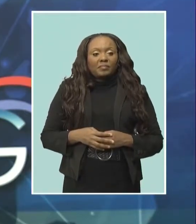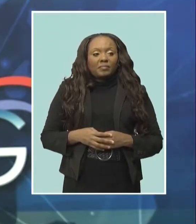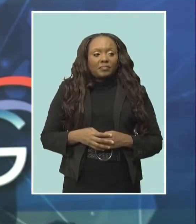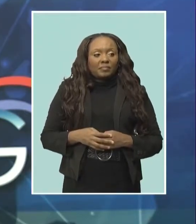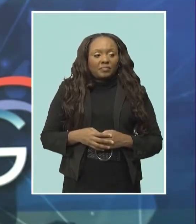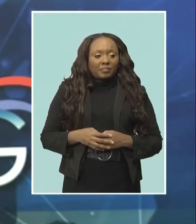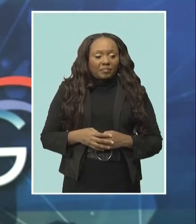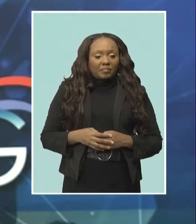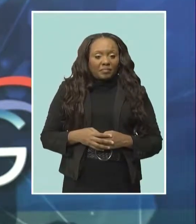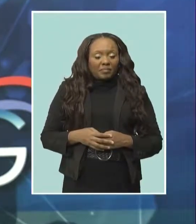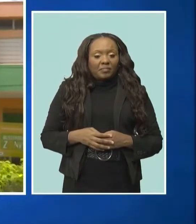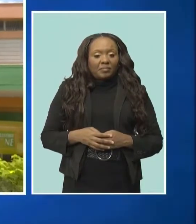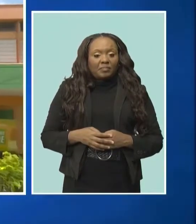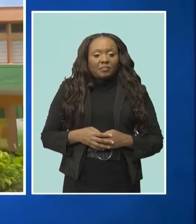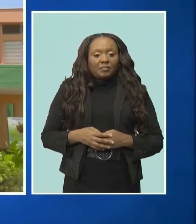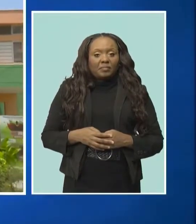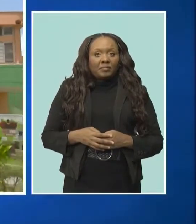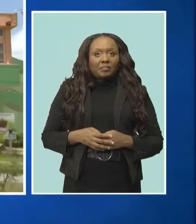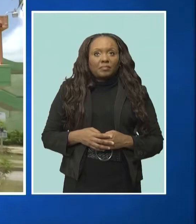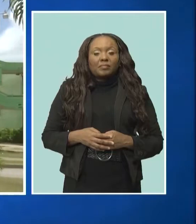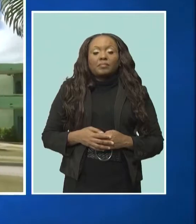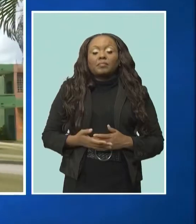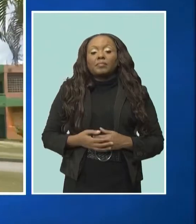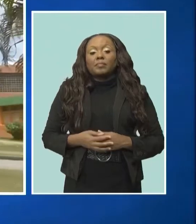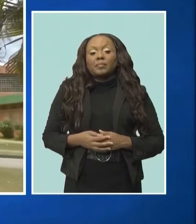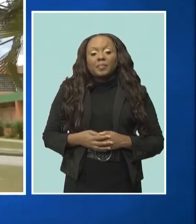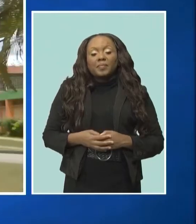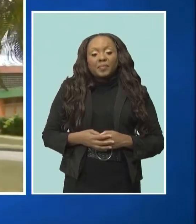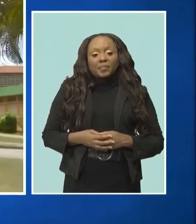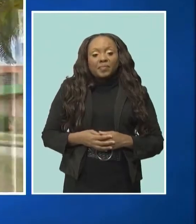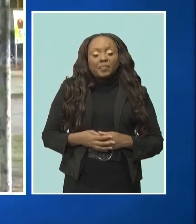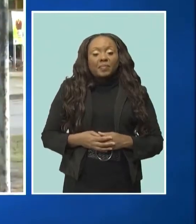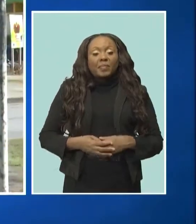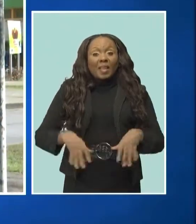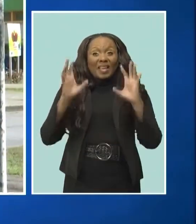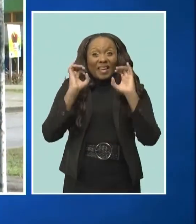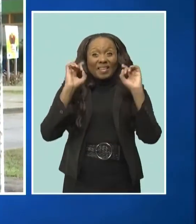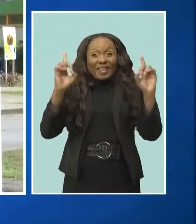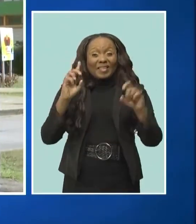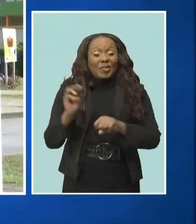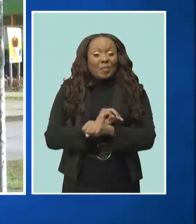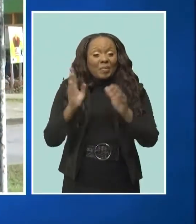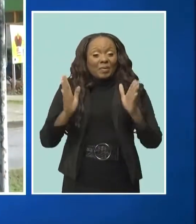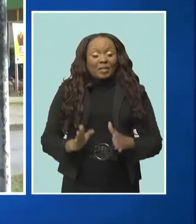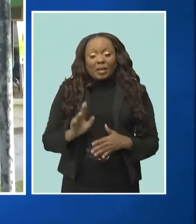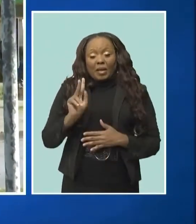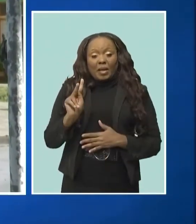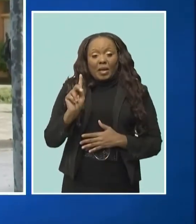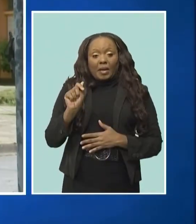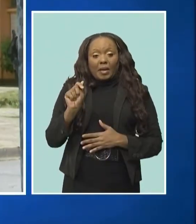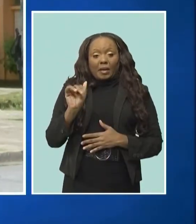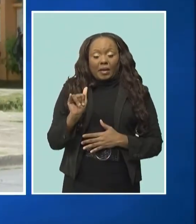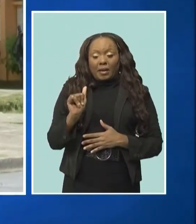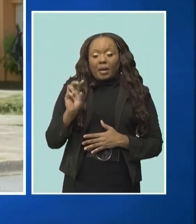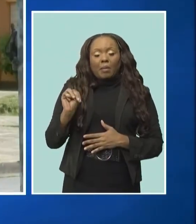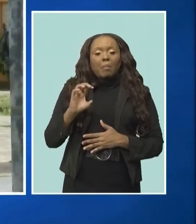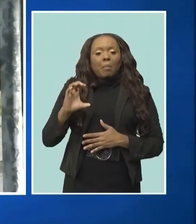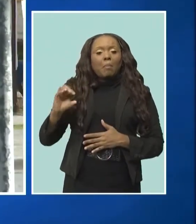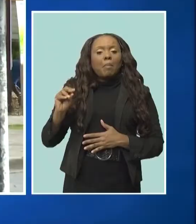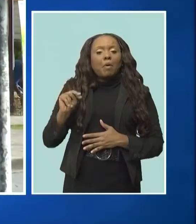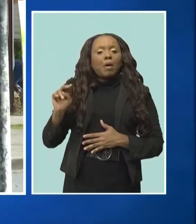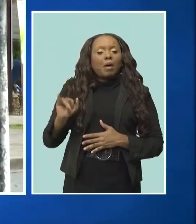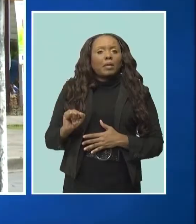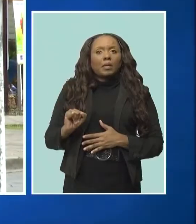report. While declining to go into detail, Education Minister Kay McConney has confirmed reports that